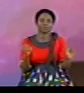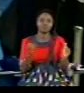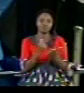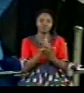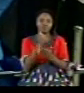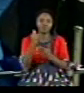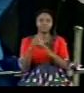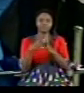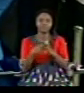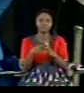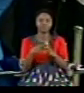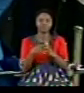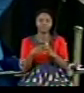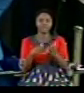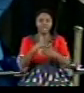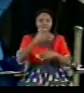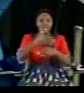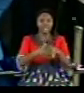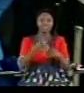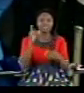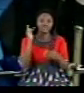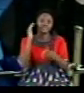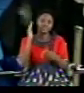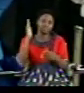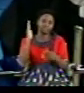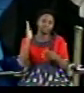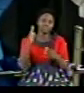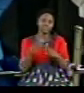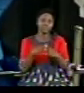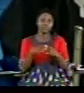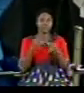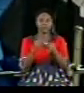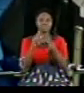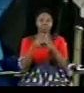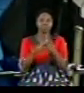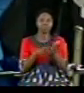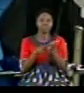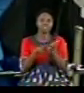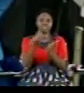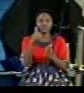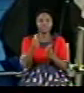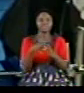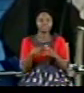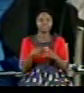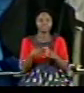The next testimony. Keep on checking yourself as you see what the Lord has done.